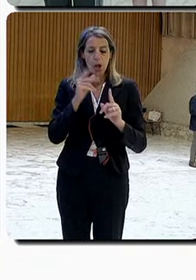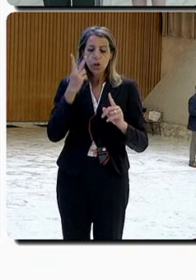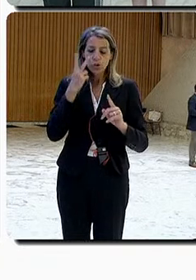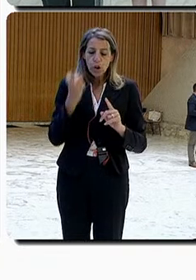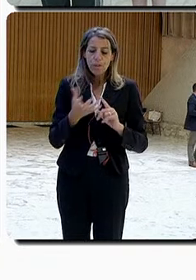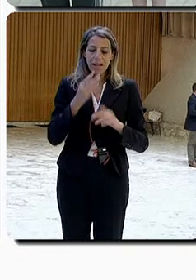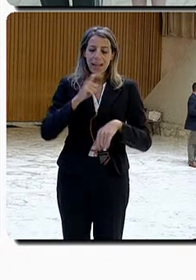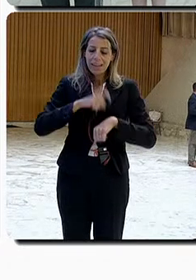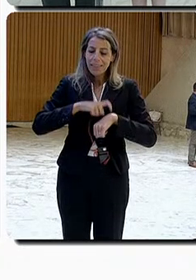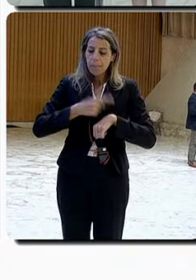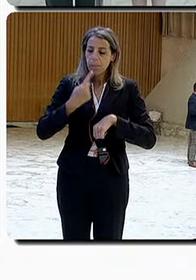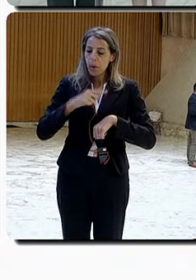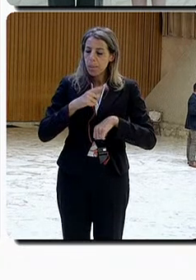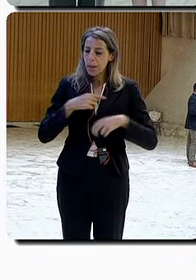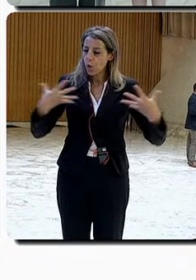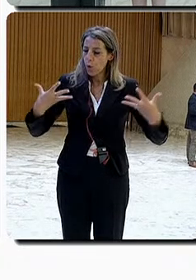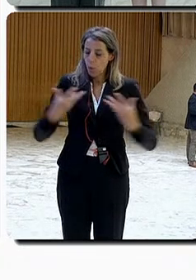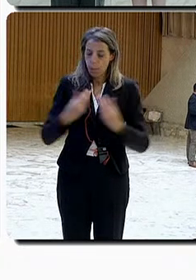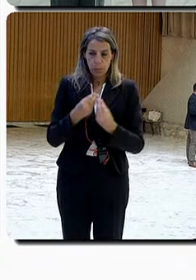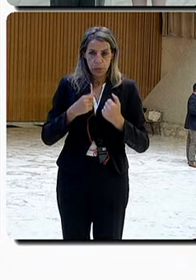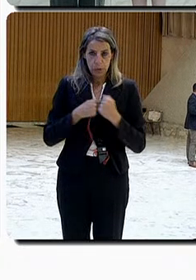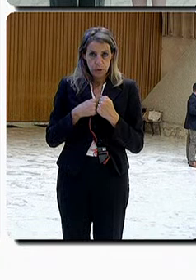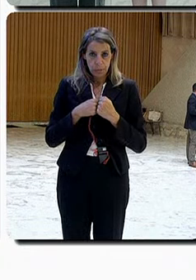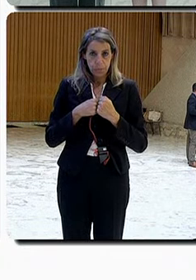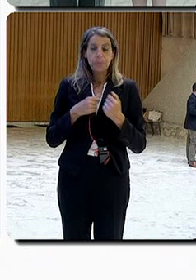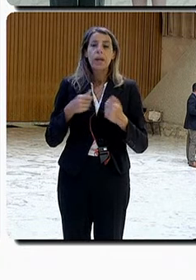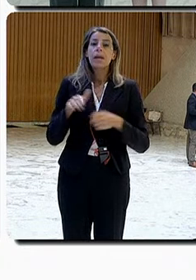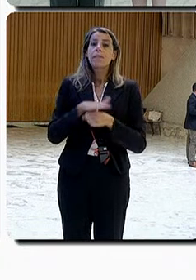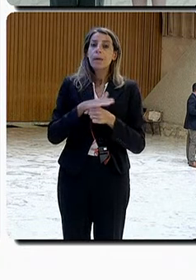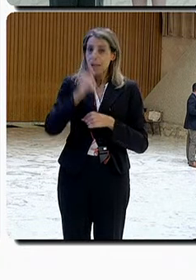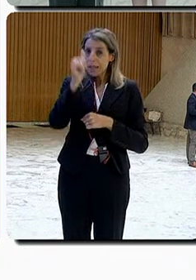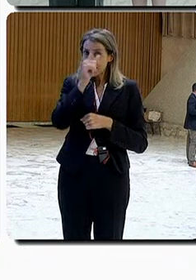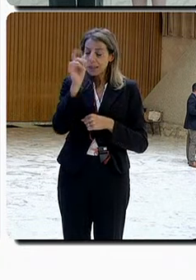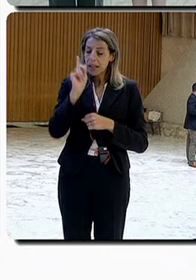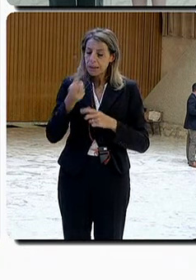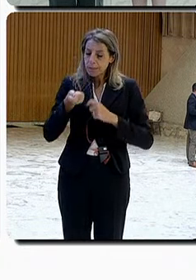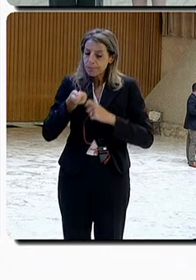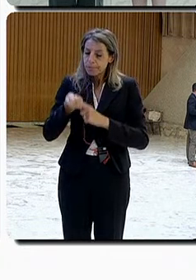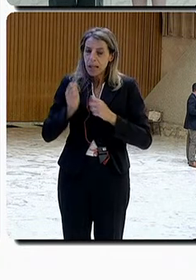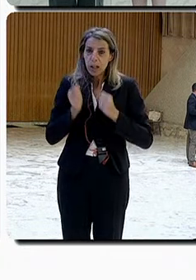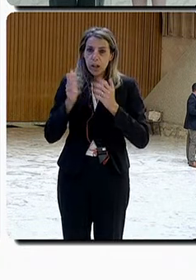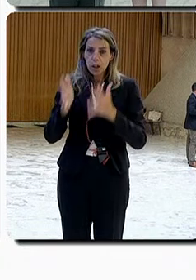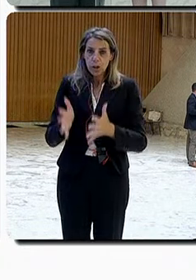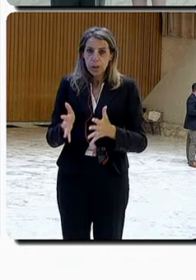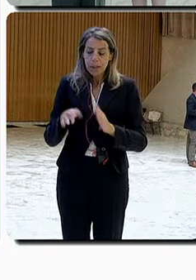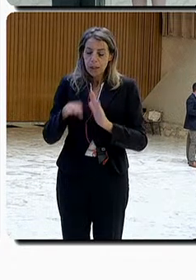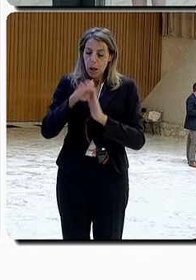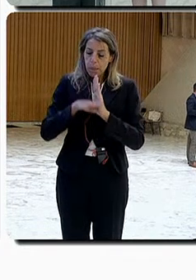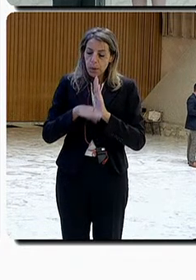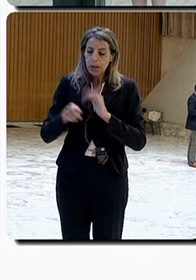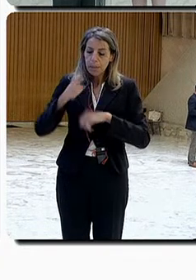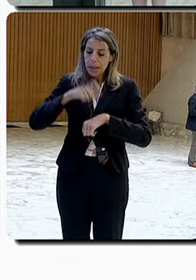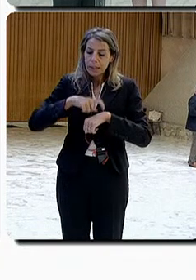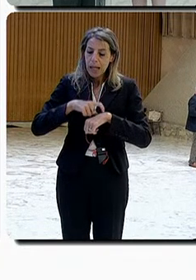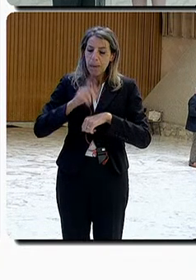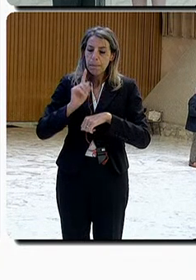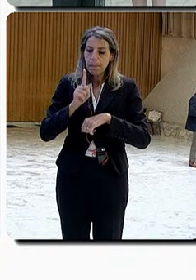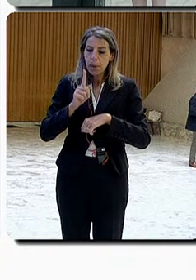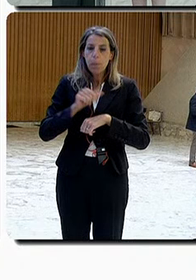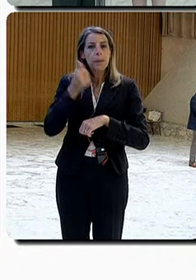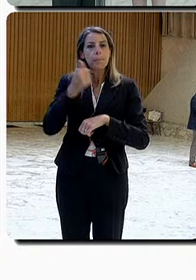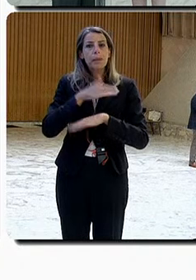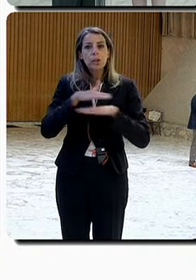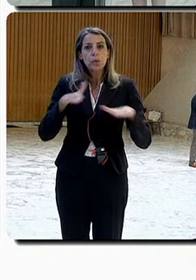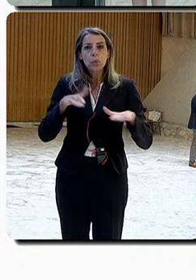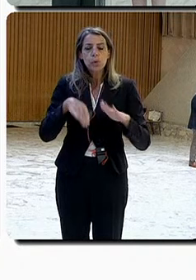create communion. Christian households should be encouraged to schedule family time first, planning other activities as they might